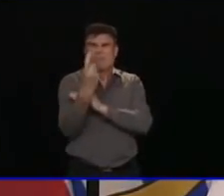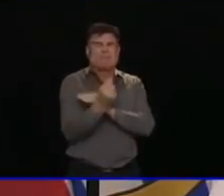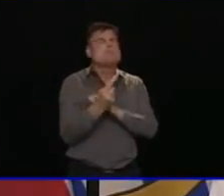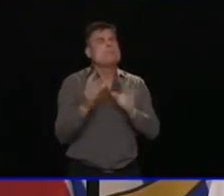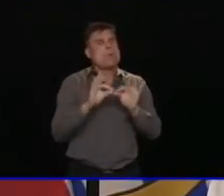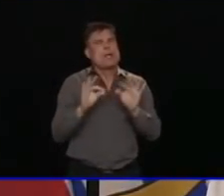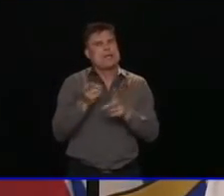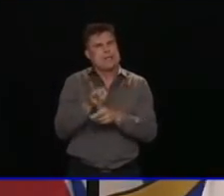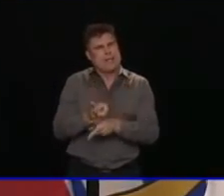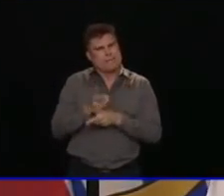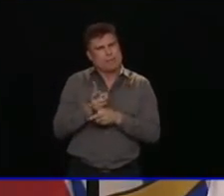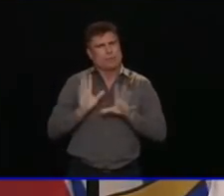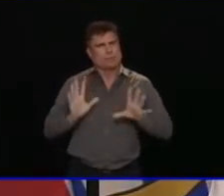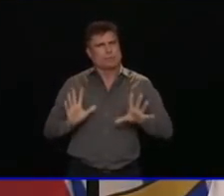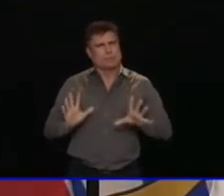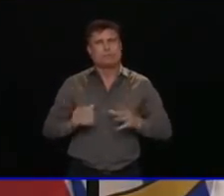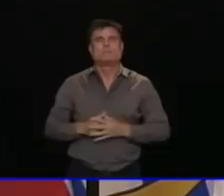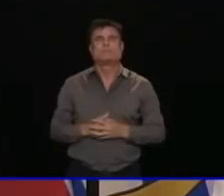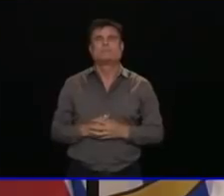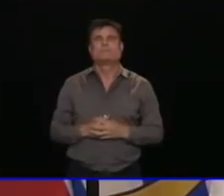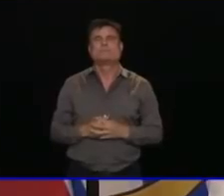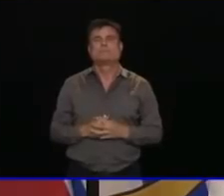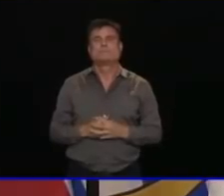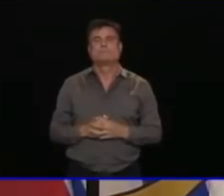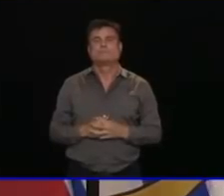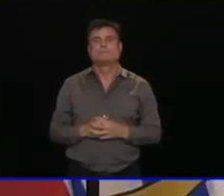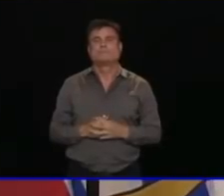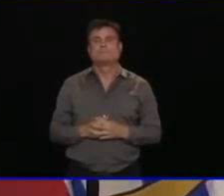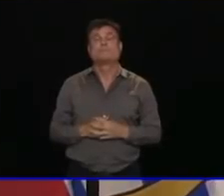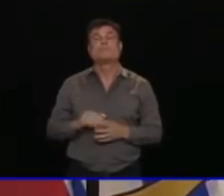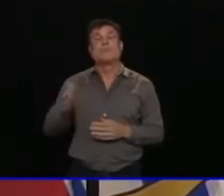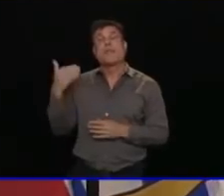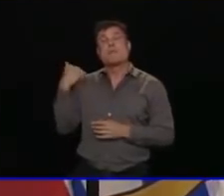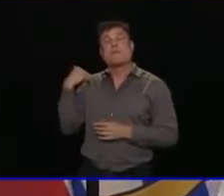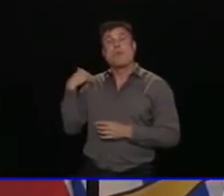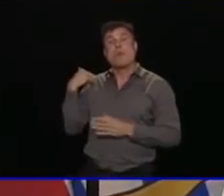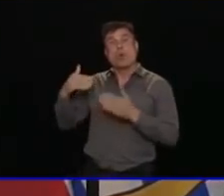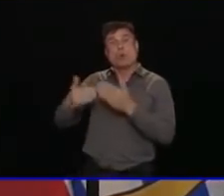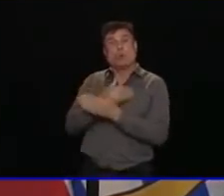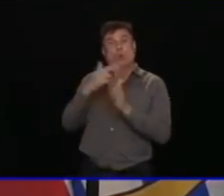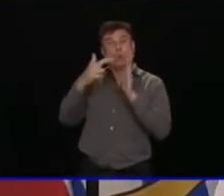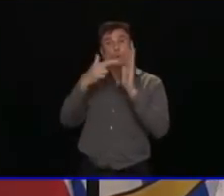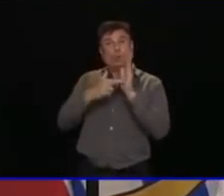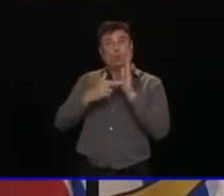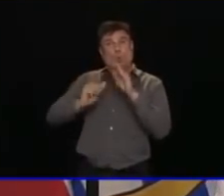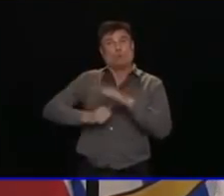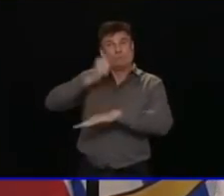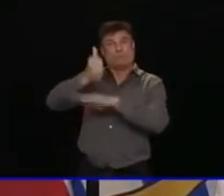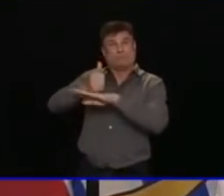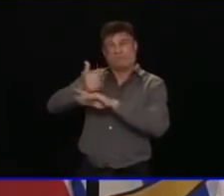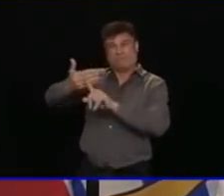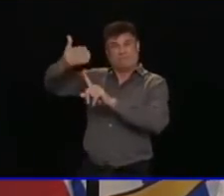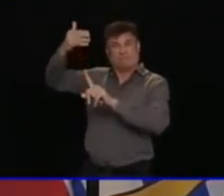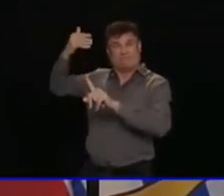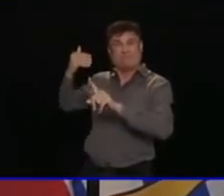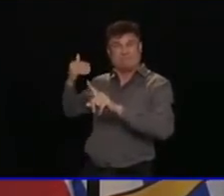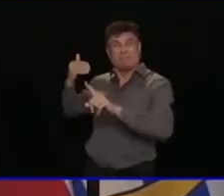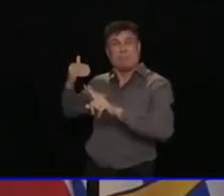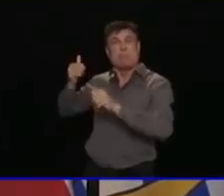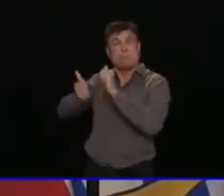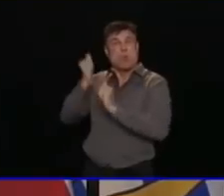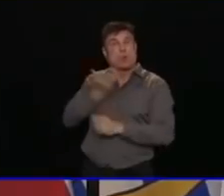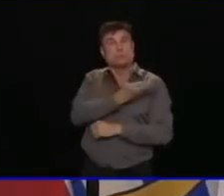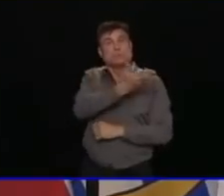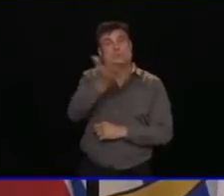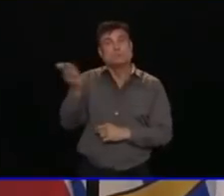place, and most of us were staying at home and not going out very often, we learned how to go to grocery stores in a safe way. It took us a while to